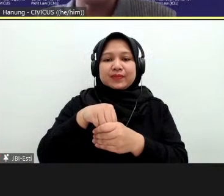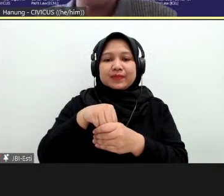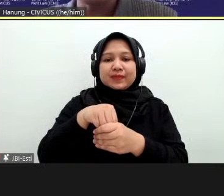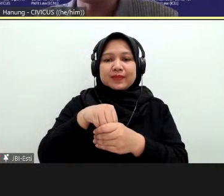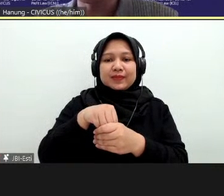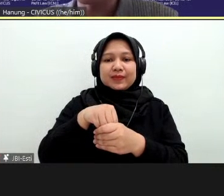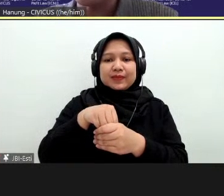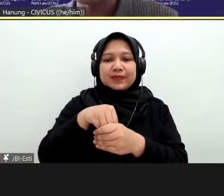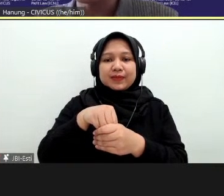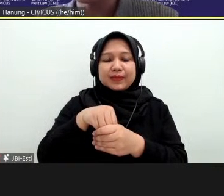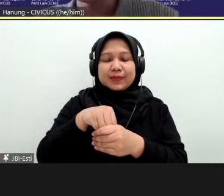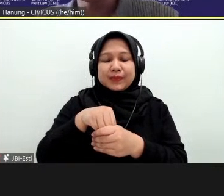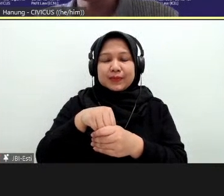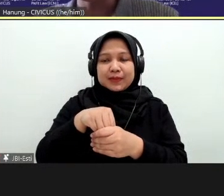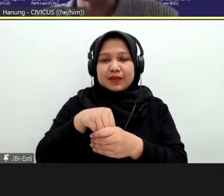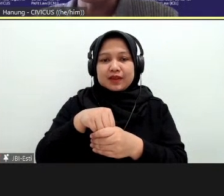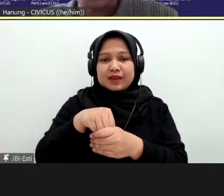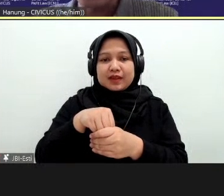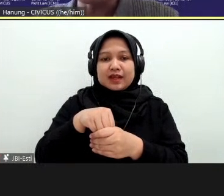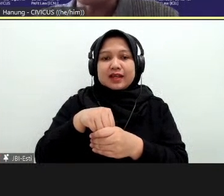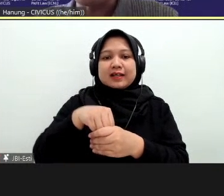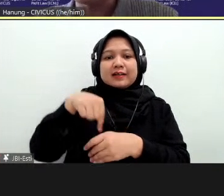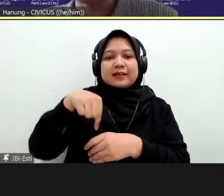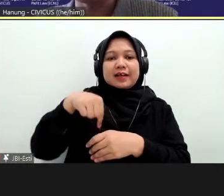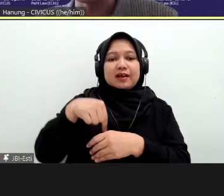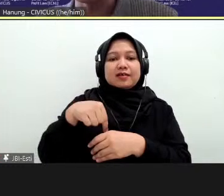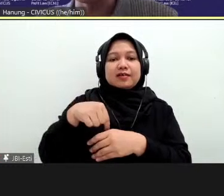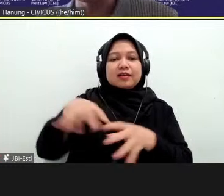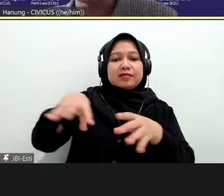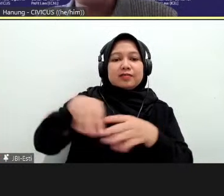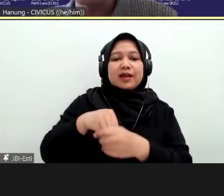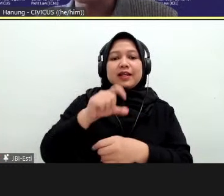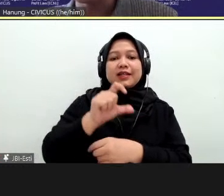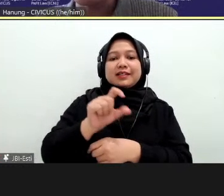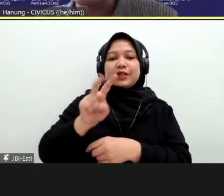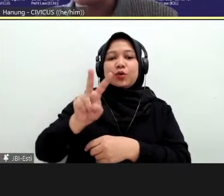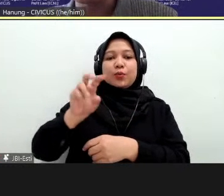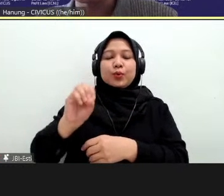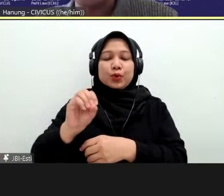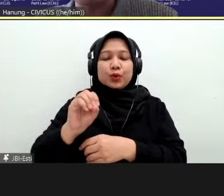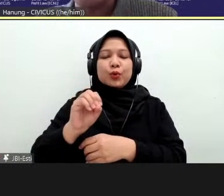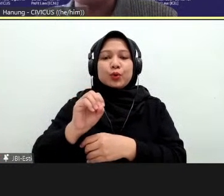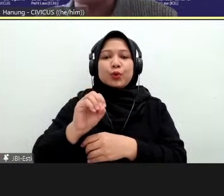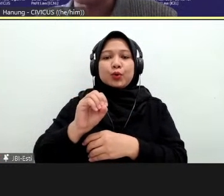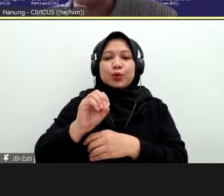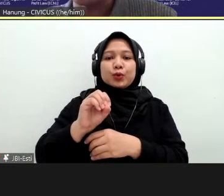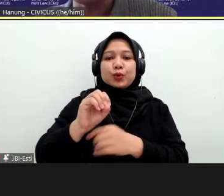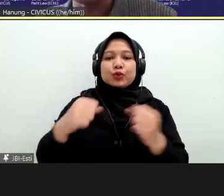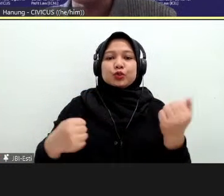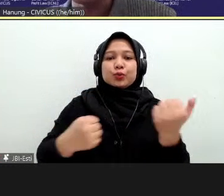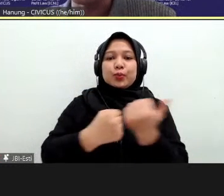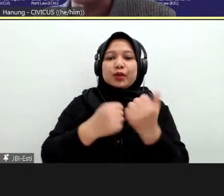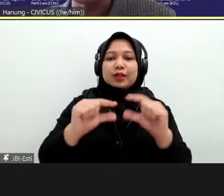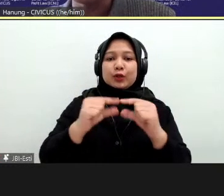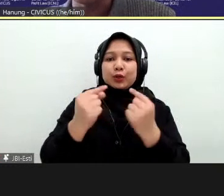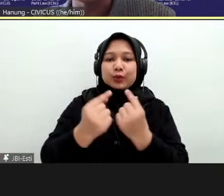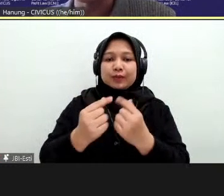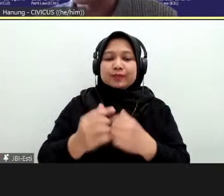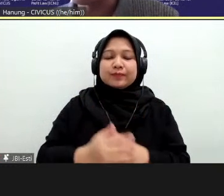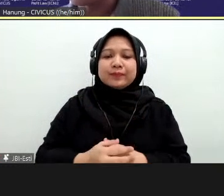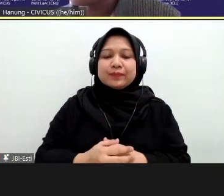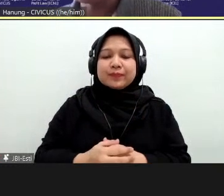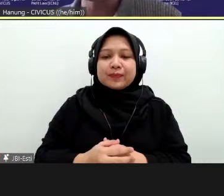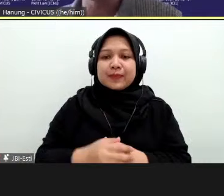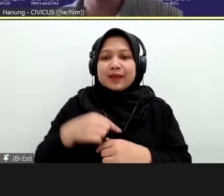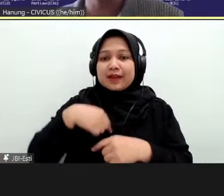it is our humble privilege to be joining with distinguished participants and panelists as well to start